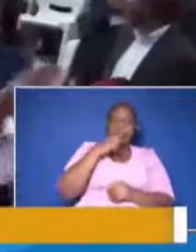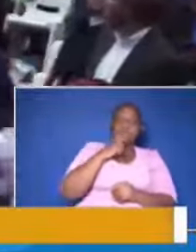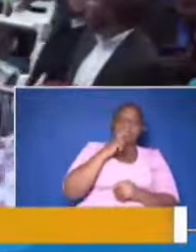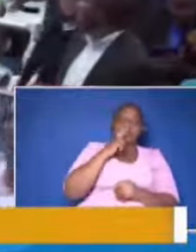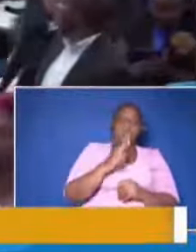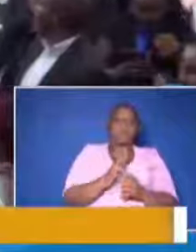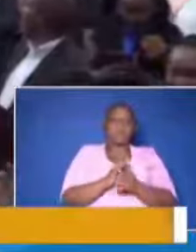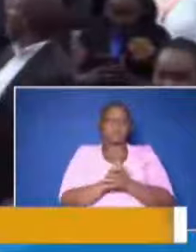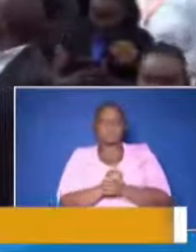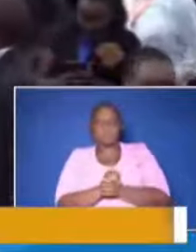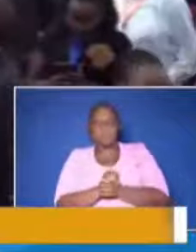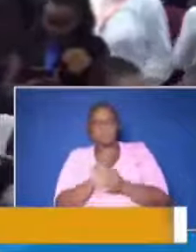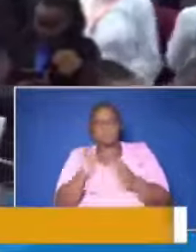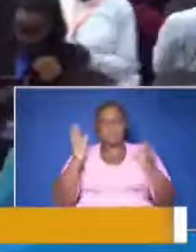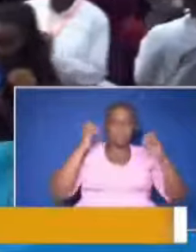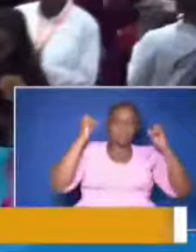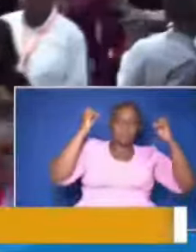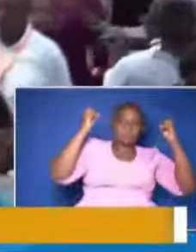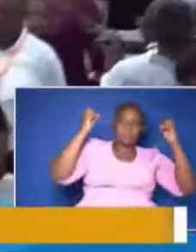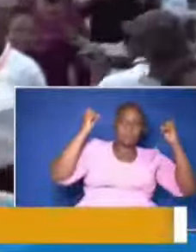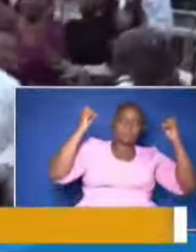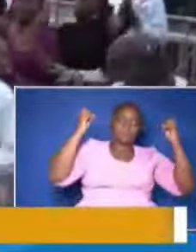are hallelujah